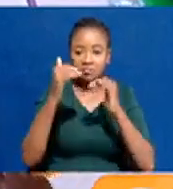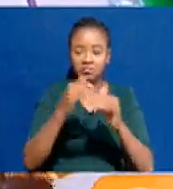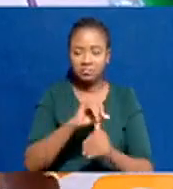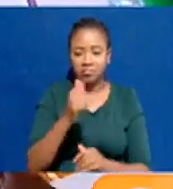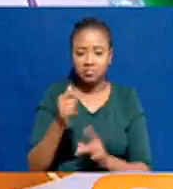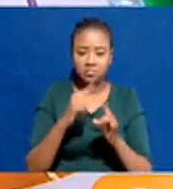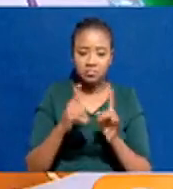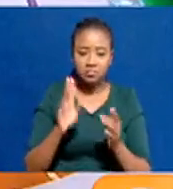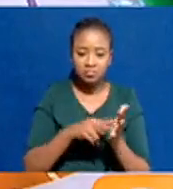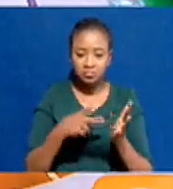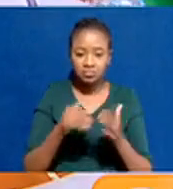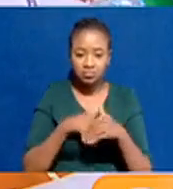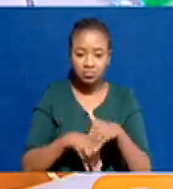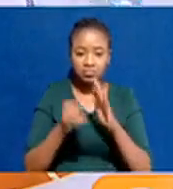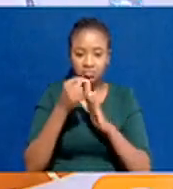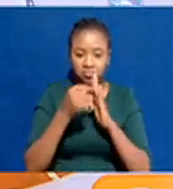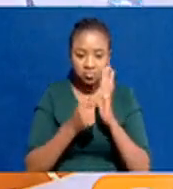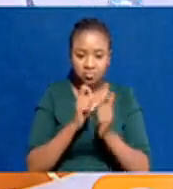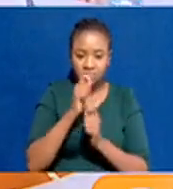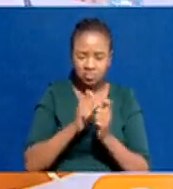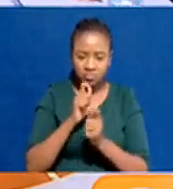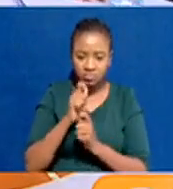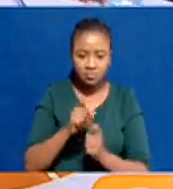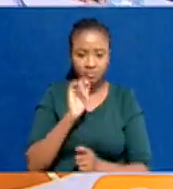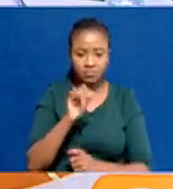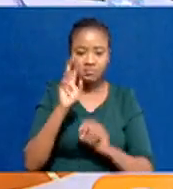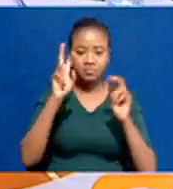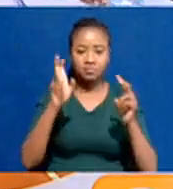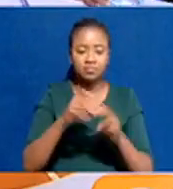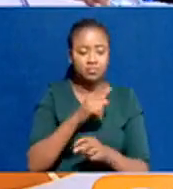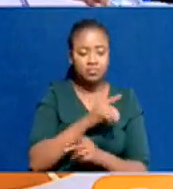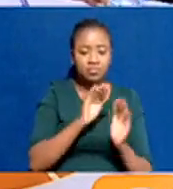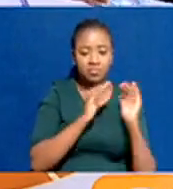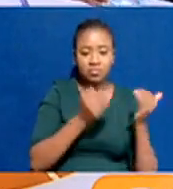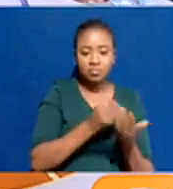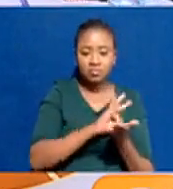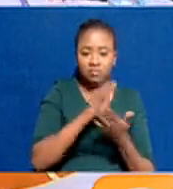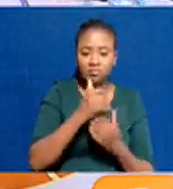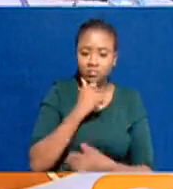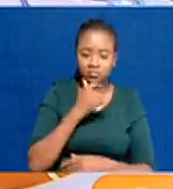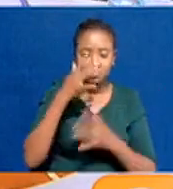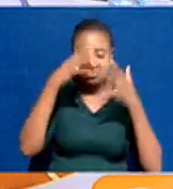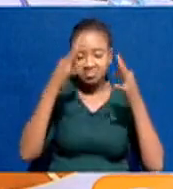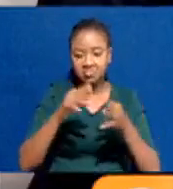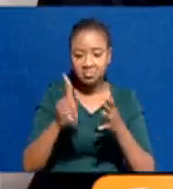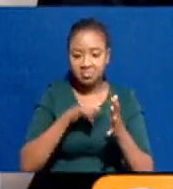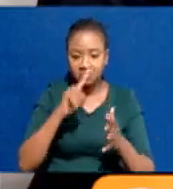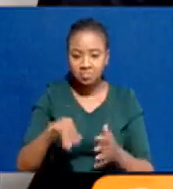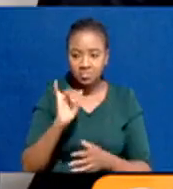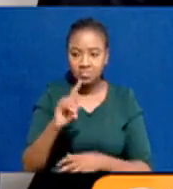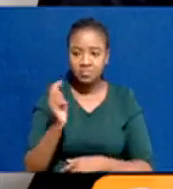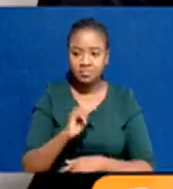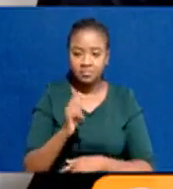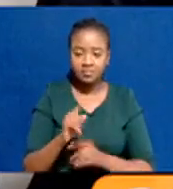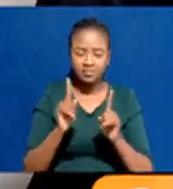Failure to adhere to specifications was among the issues raised by the Global Fund, which led to the cancellation of the tender. At the time,